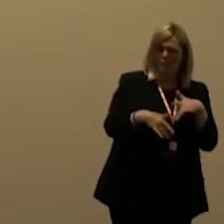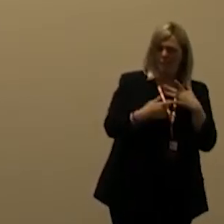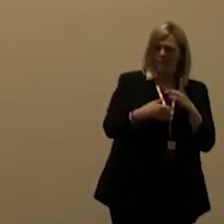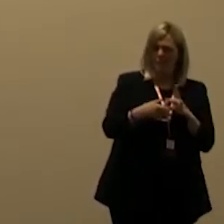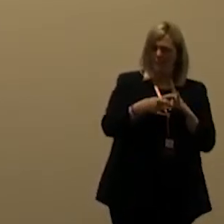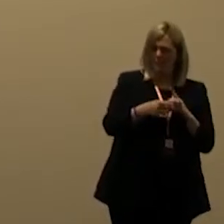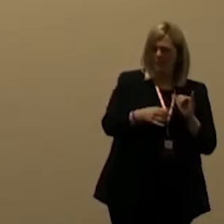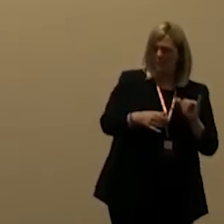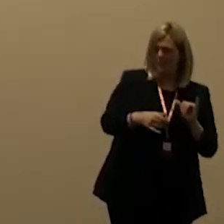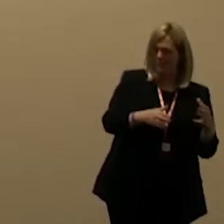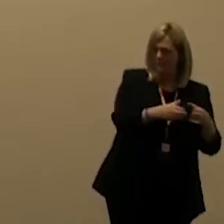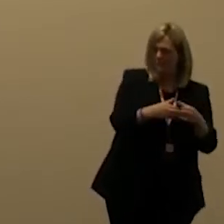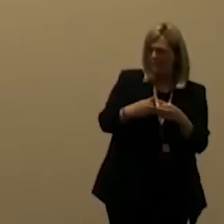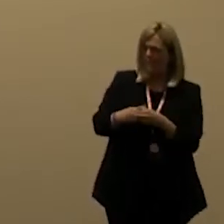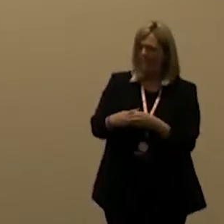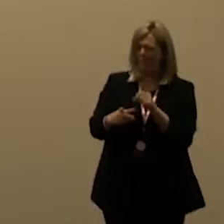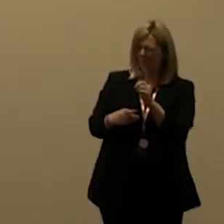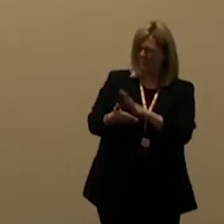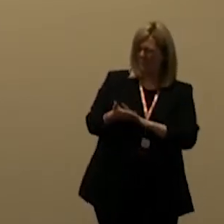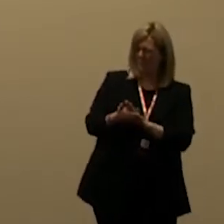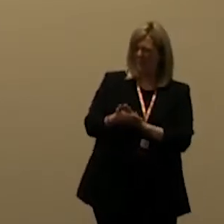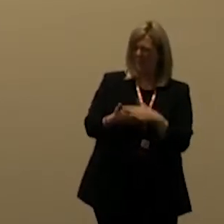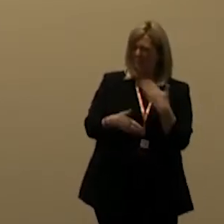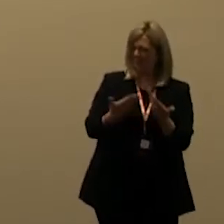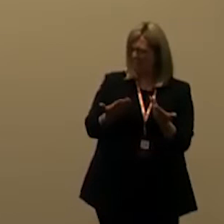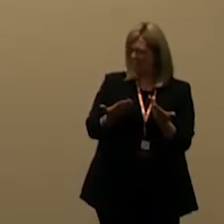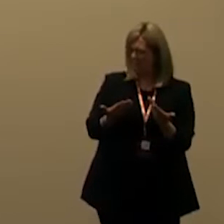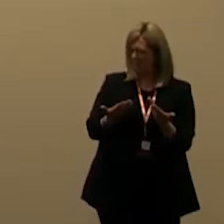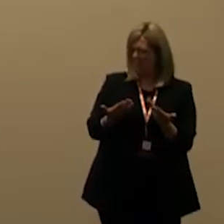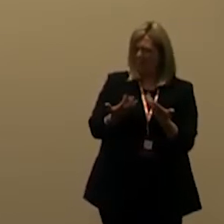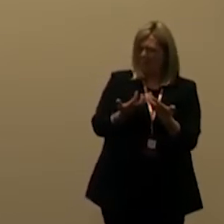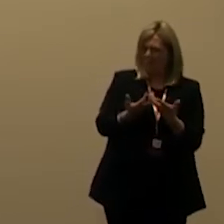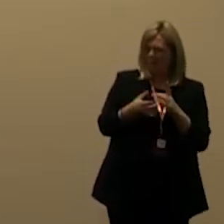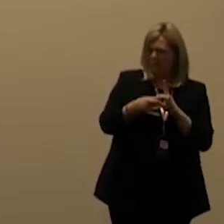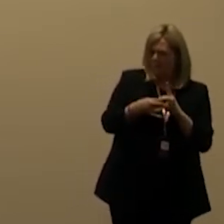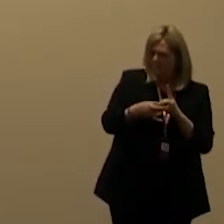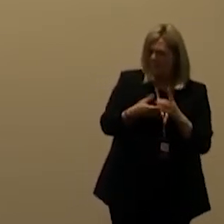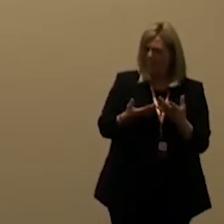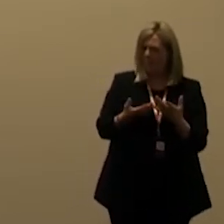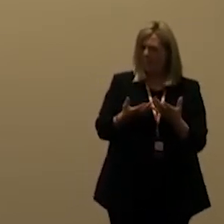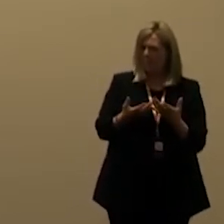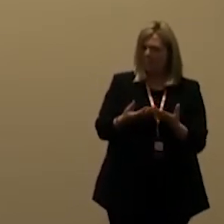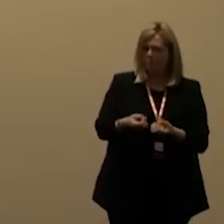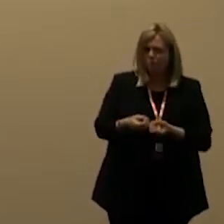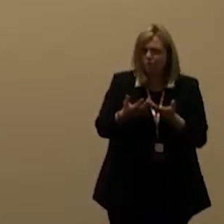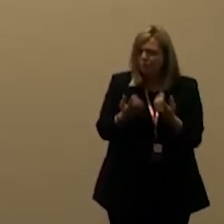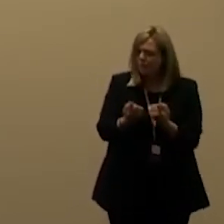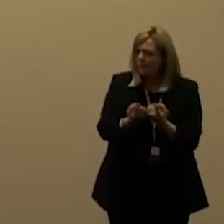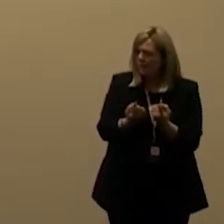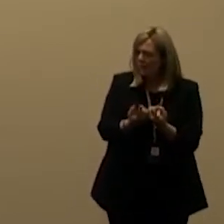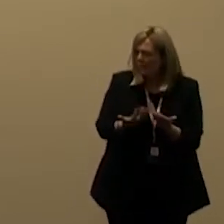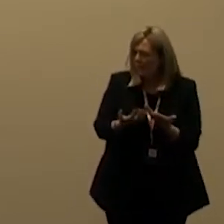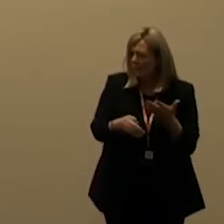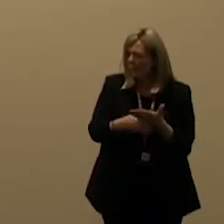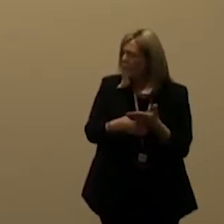But actually, what does that look like, and what does that mean in terms of how we can collaborate and work together to produce something great?